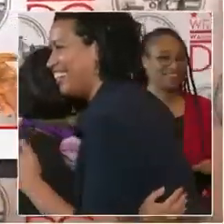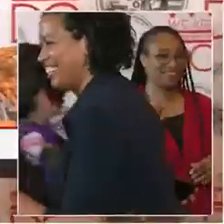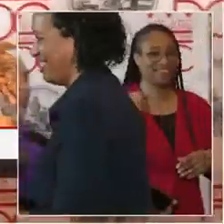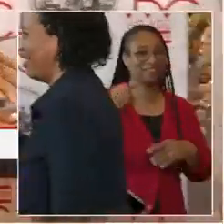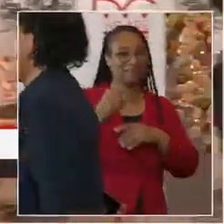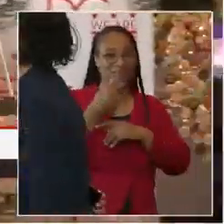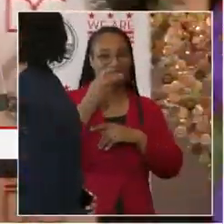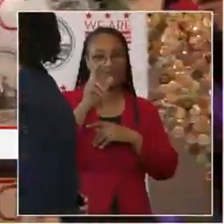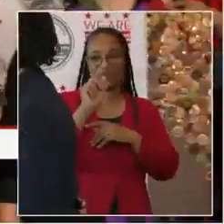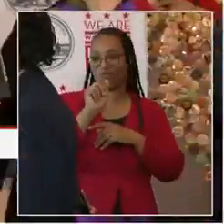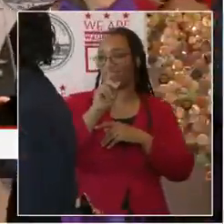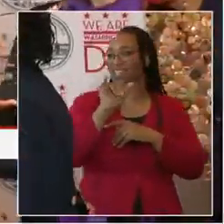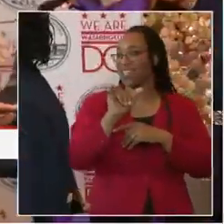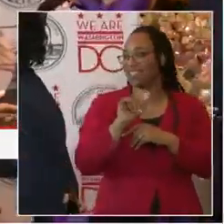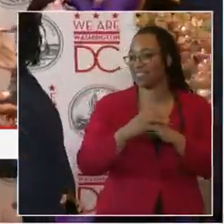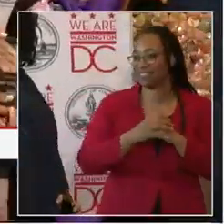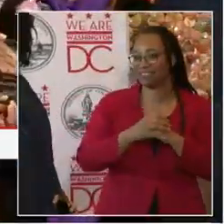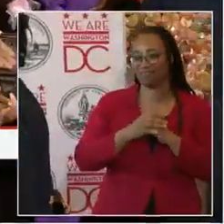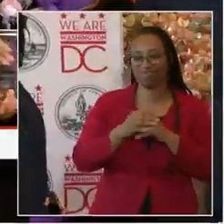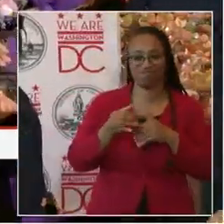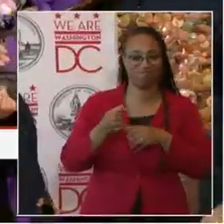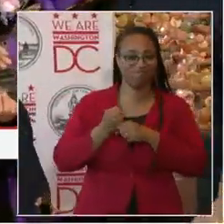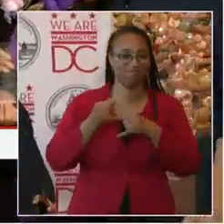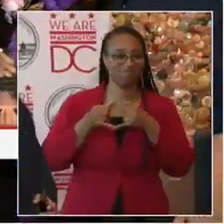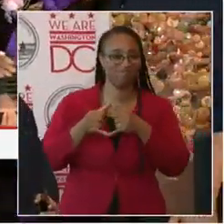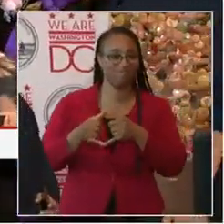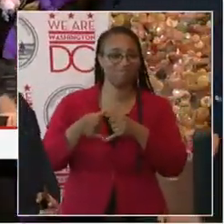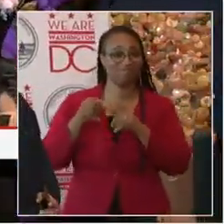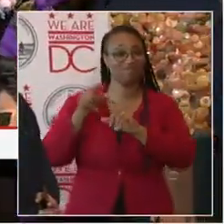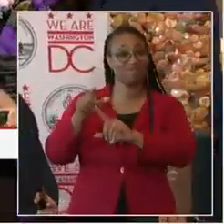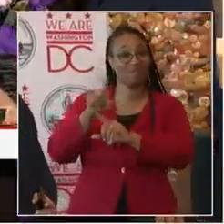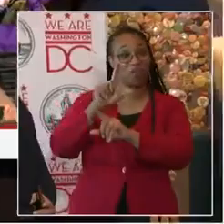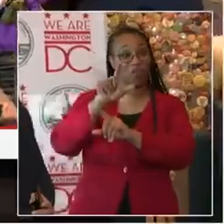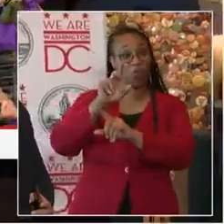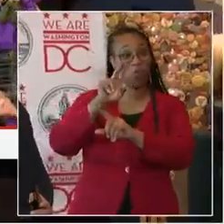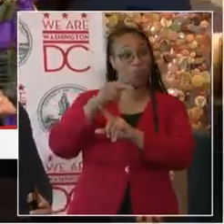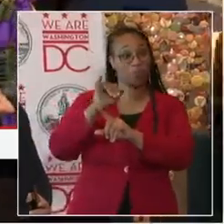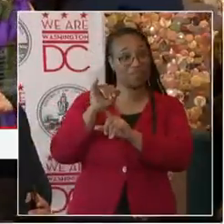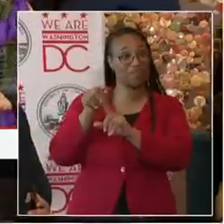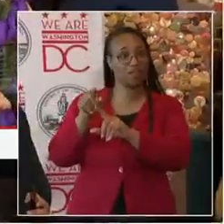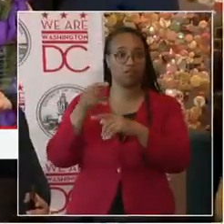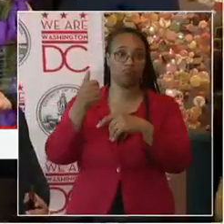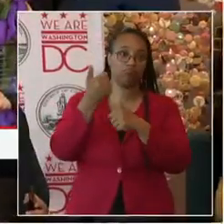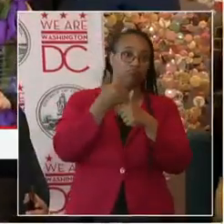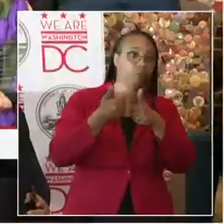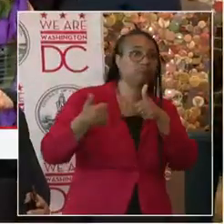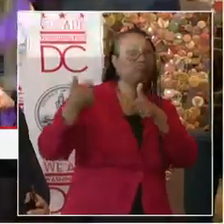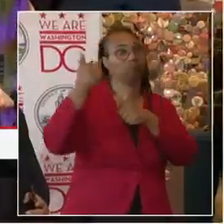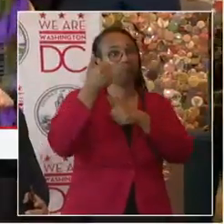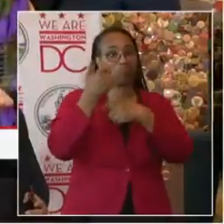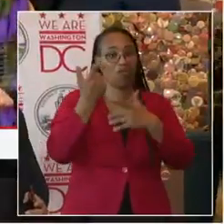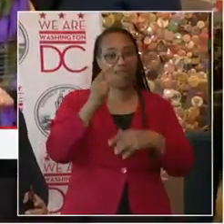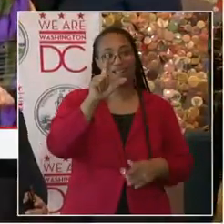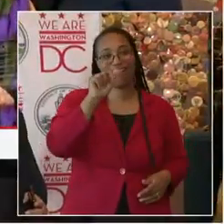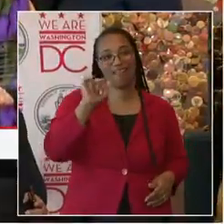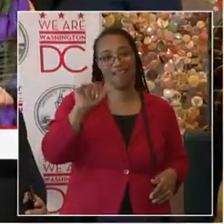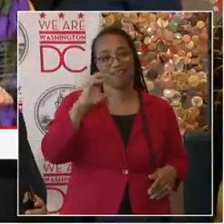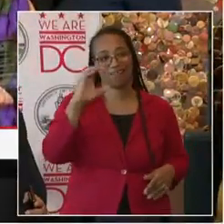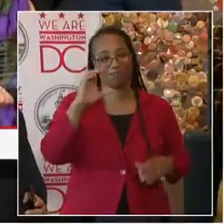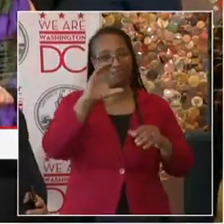Grady. Lupe is the president and CEO of LAYC, a strategic,